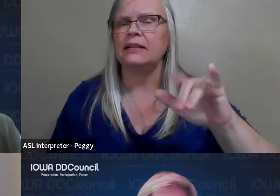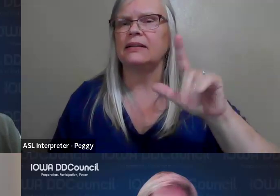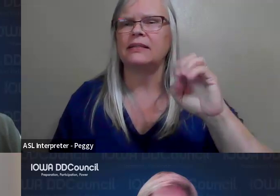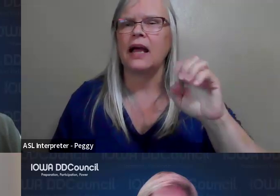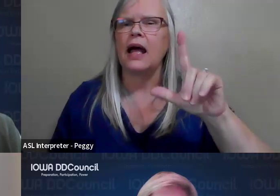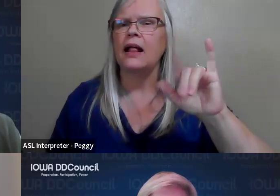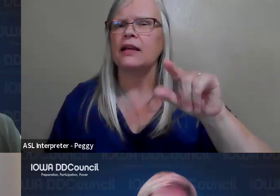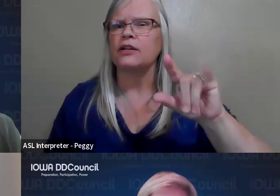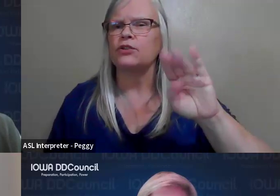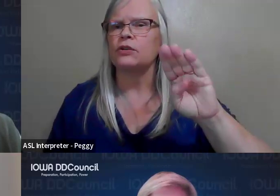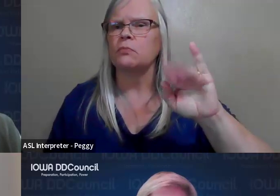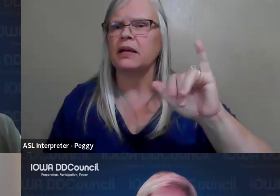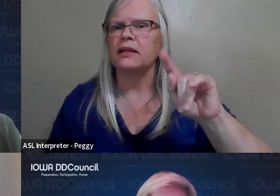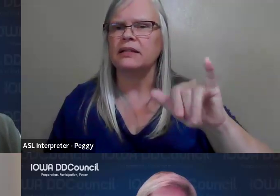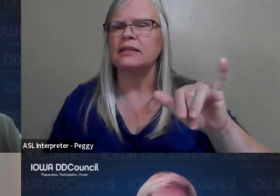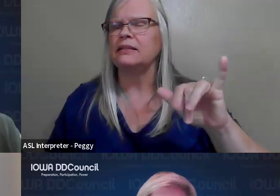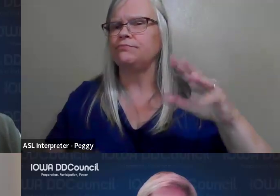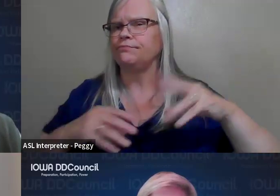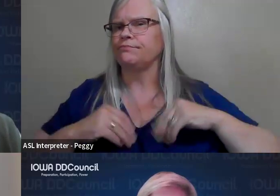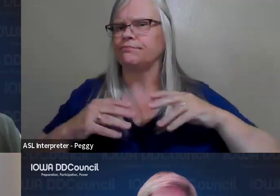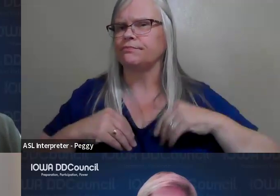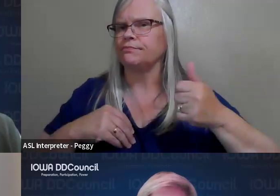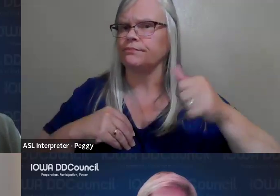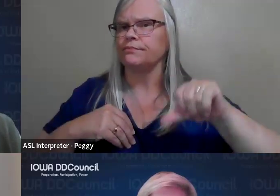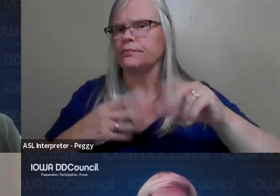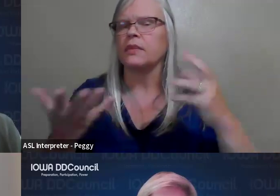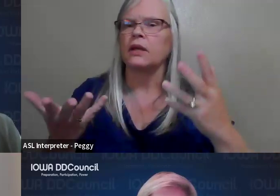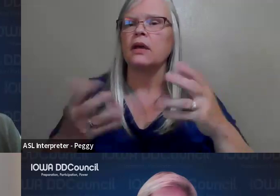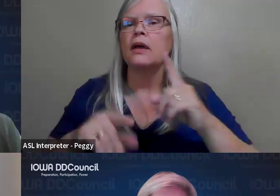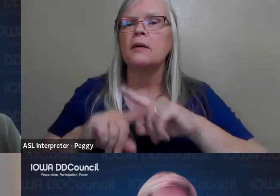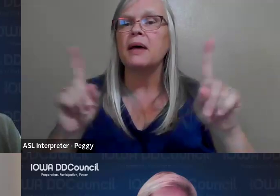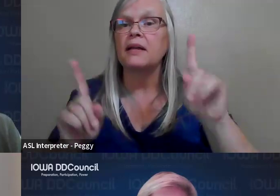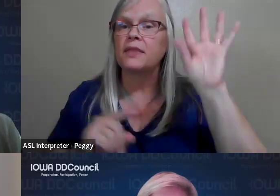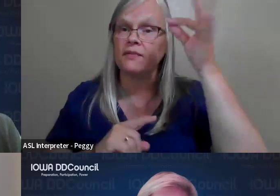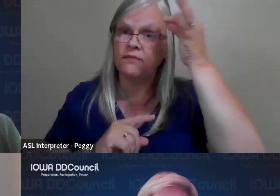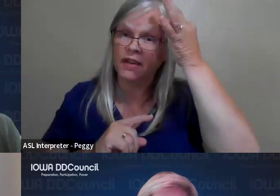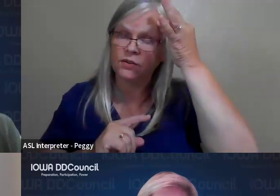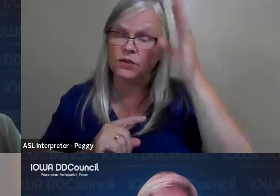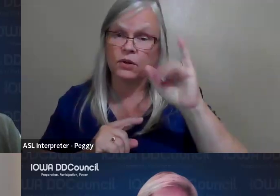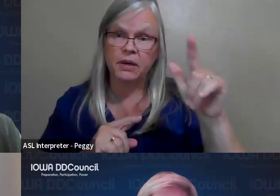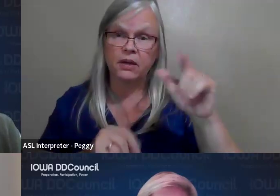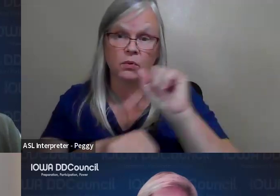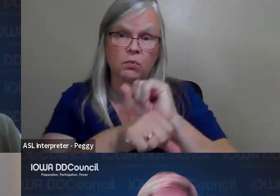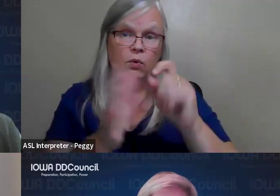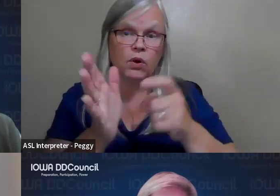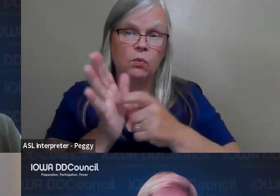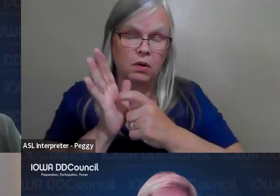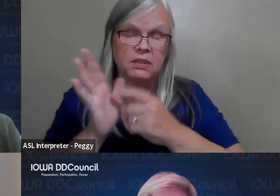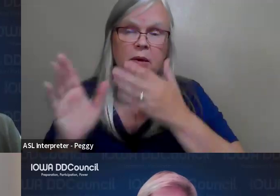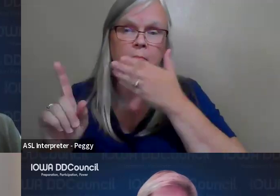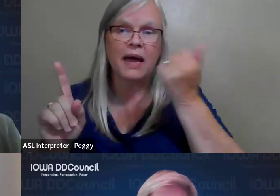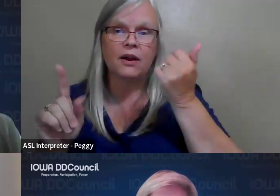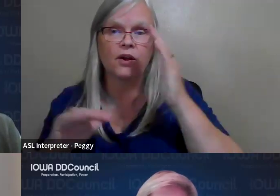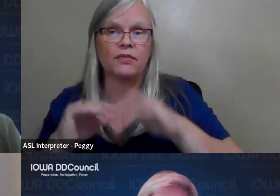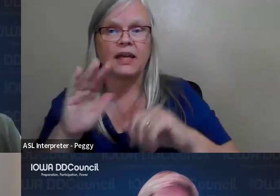it's really coming down hard. But the important thing to know is that the federal bill on work requirements was a little bit better than